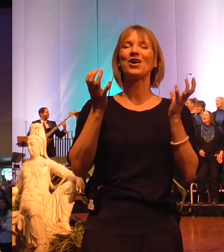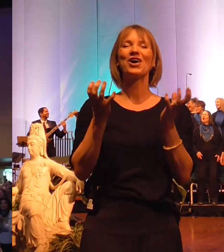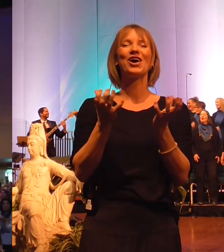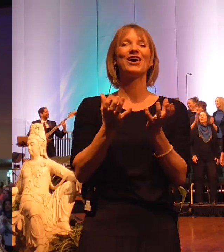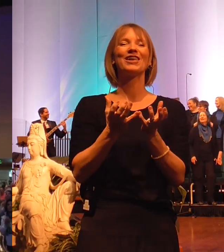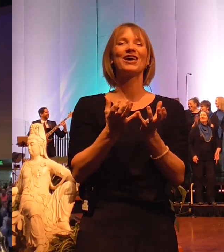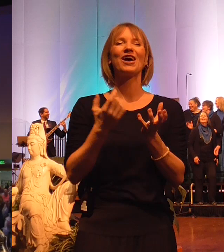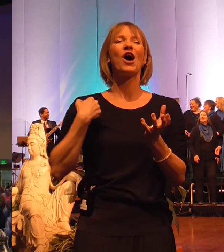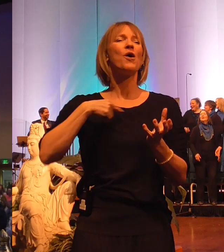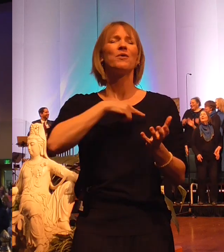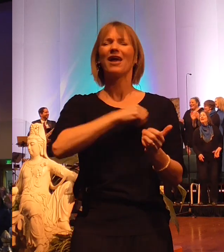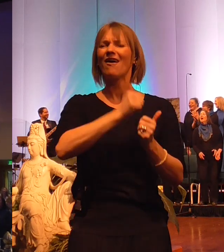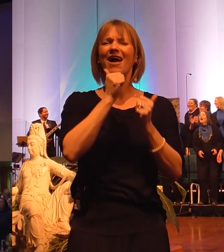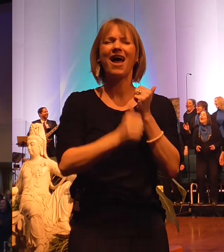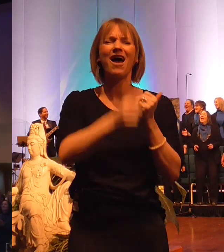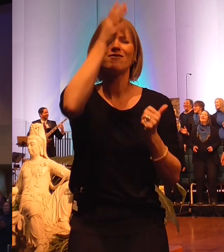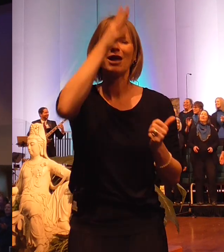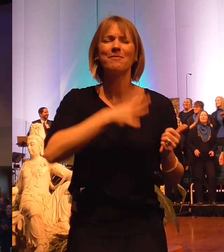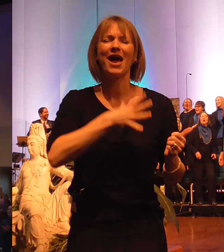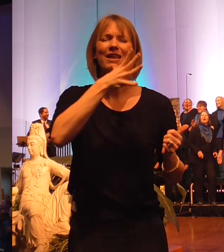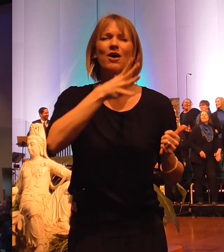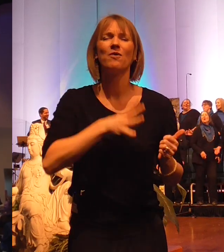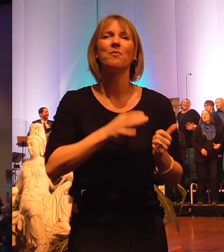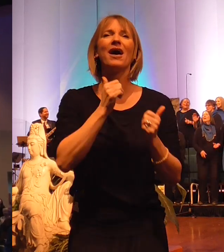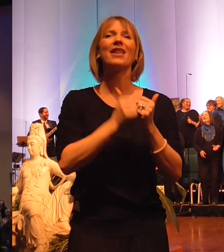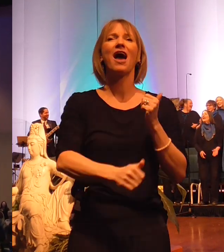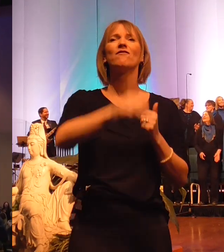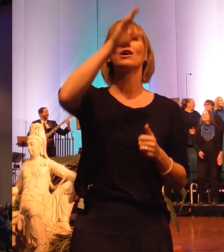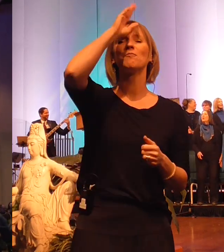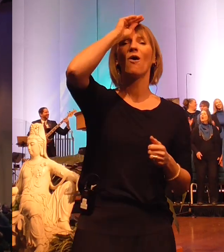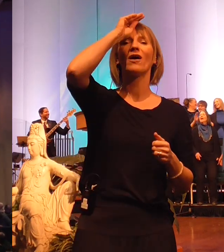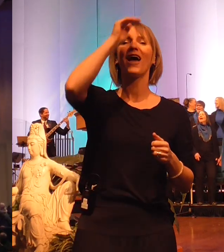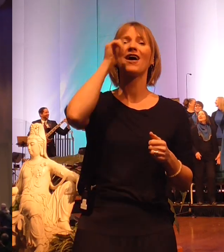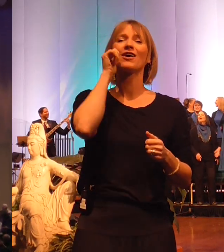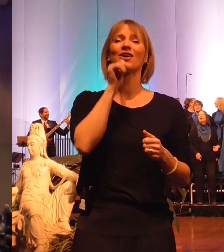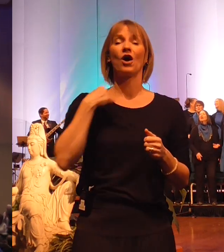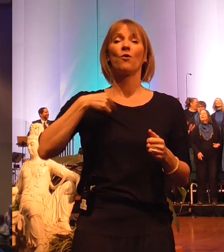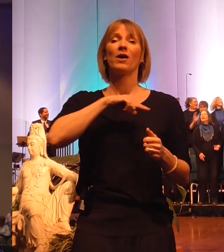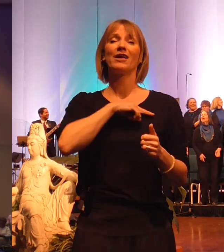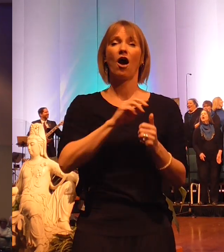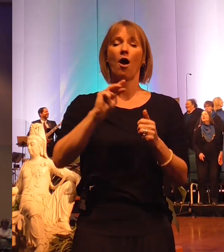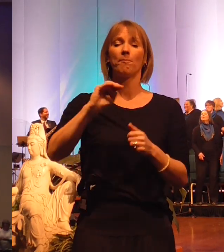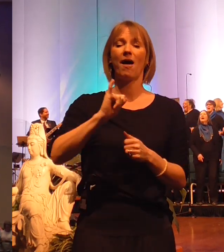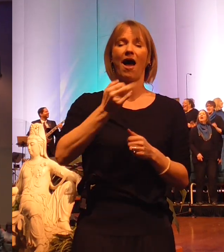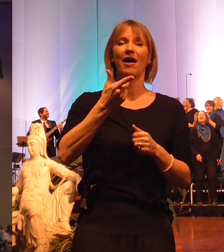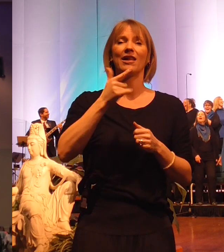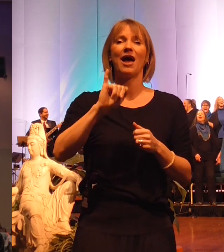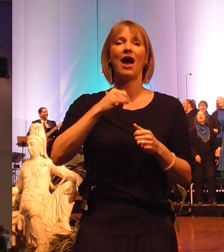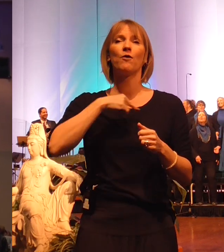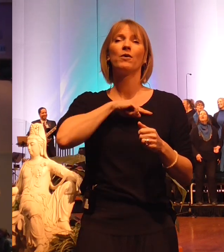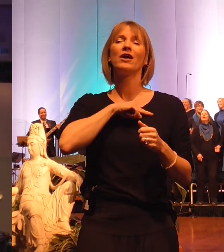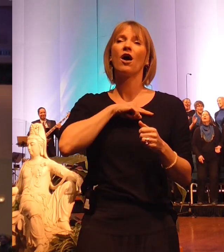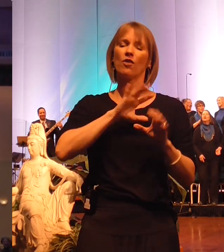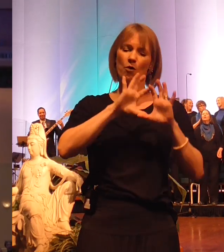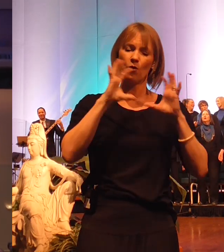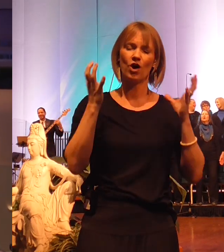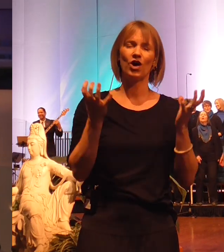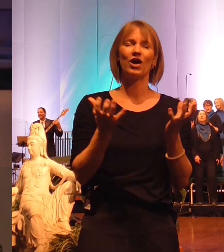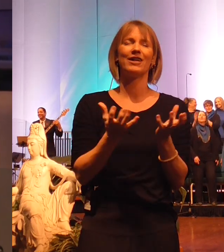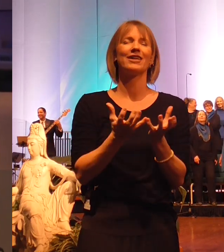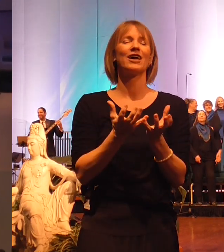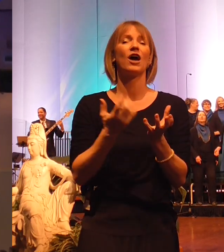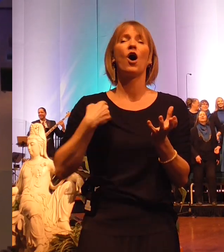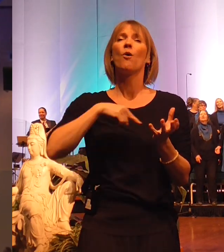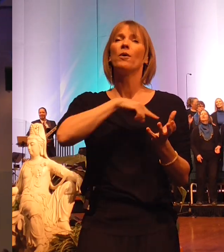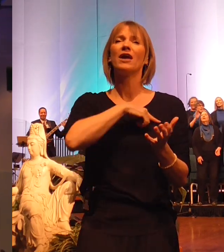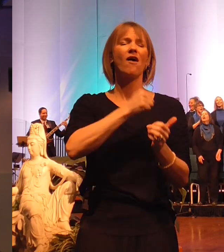are the world. We are every man and woman, every boy and girl. We are Mile High, we are the